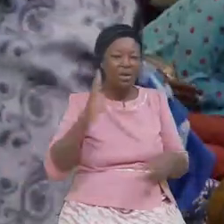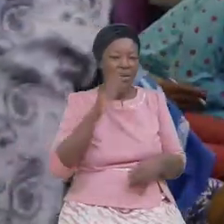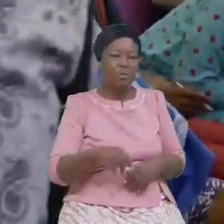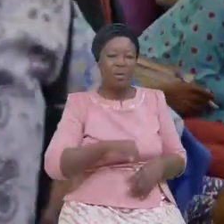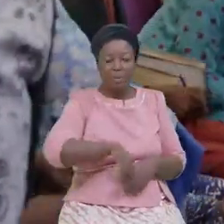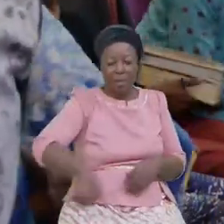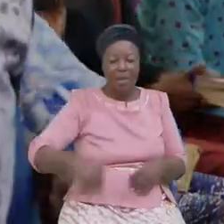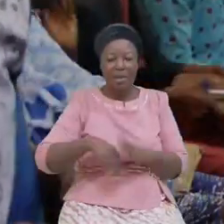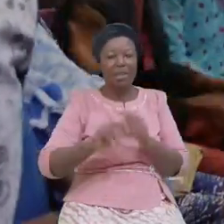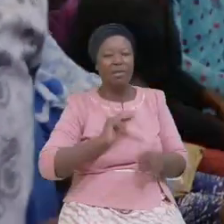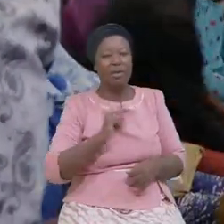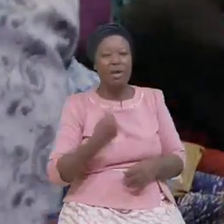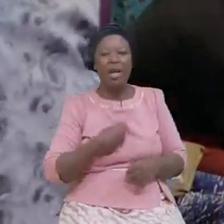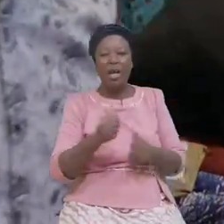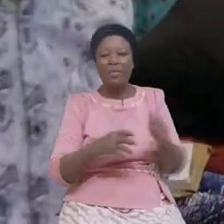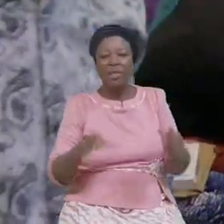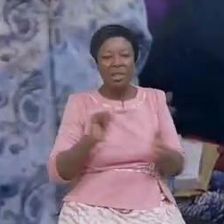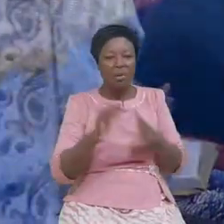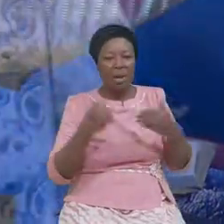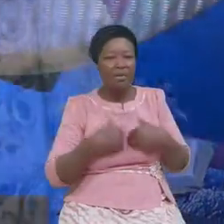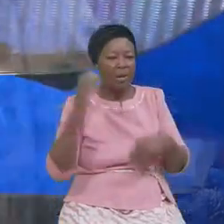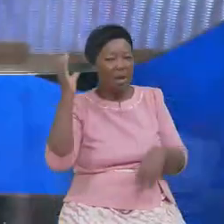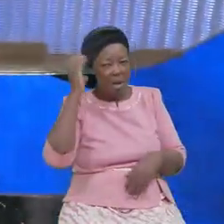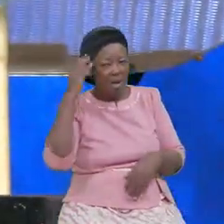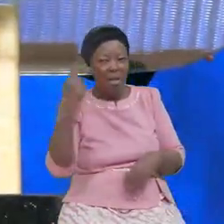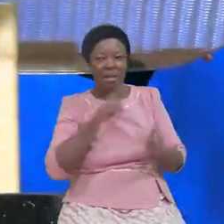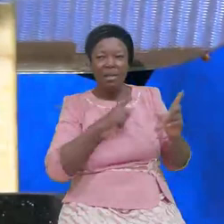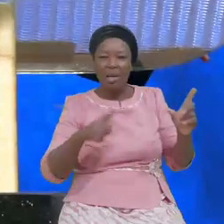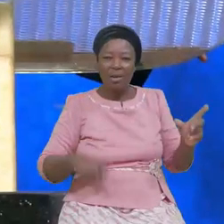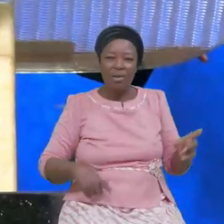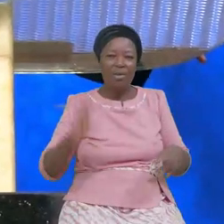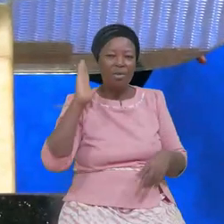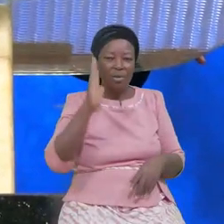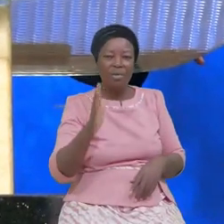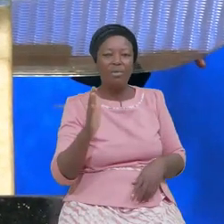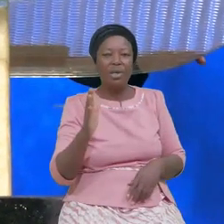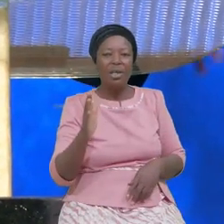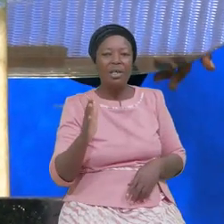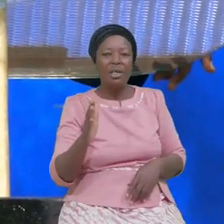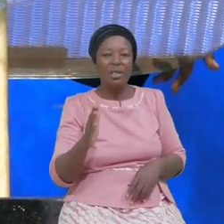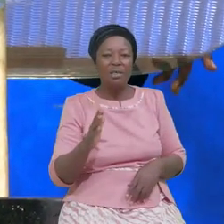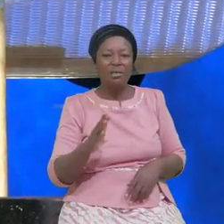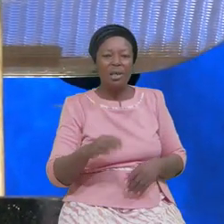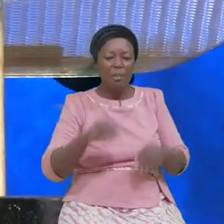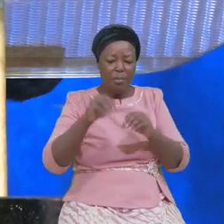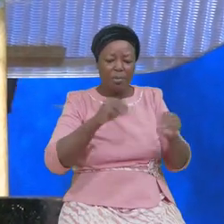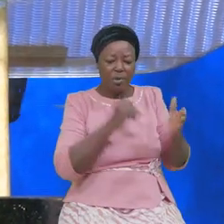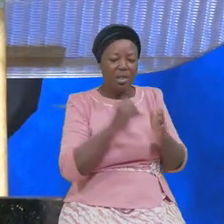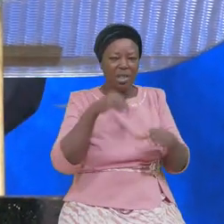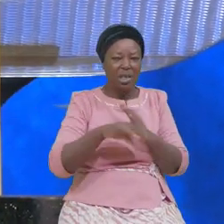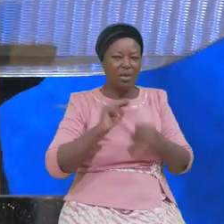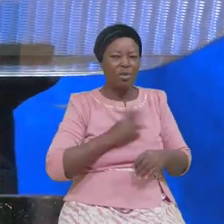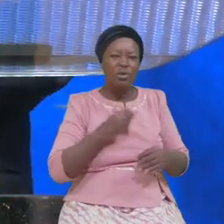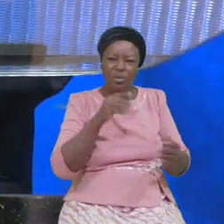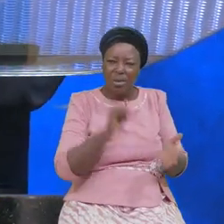in us. Everything we have heard, the Lord will drill into us, so that